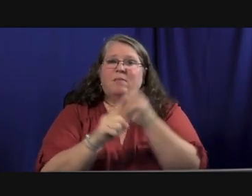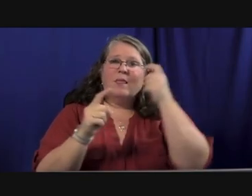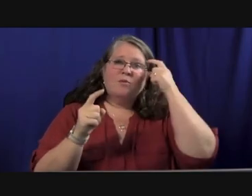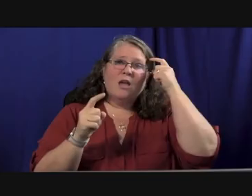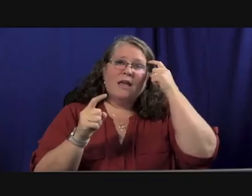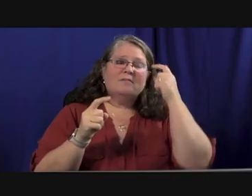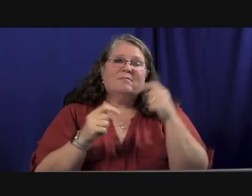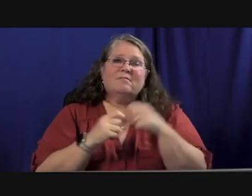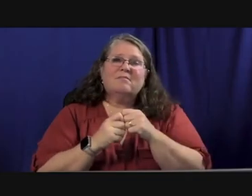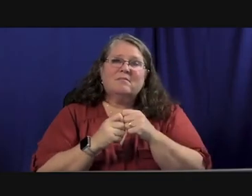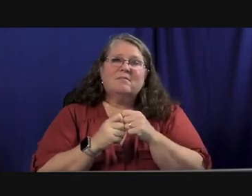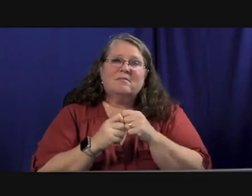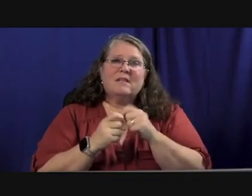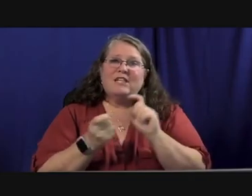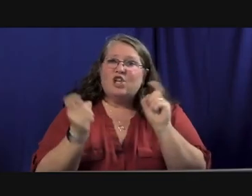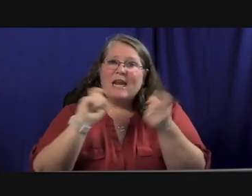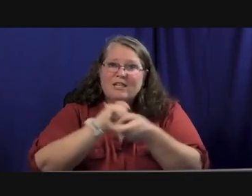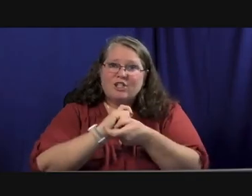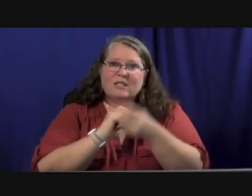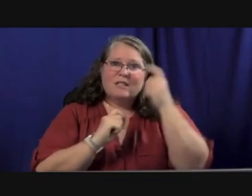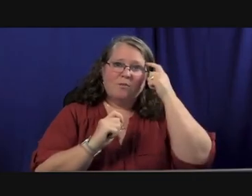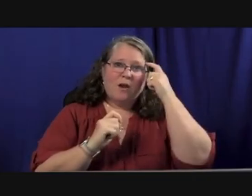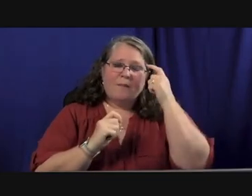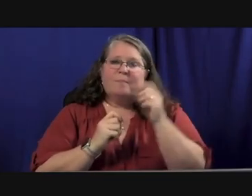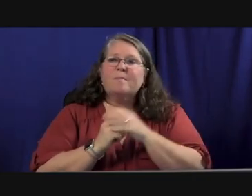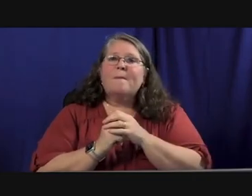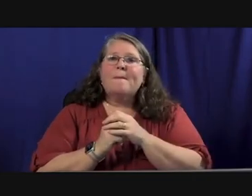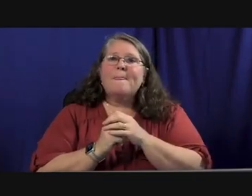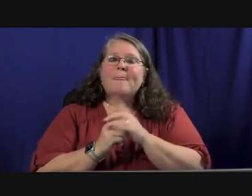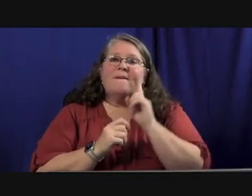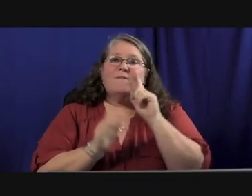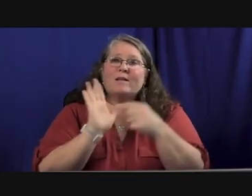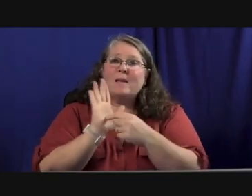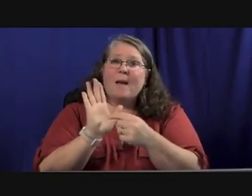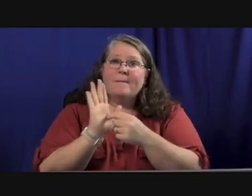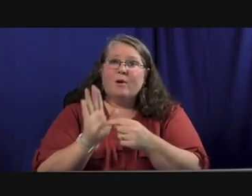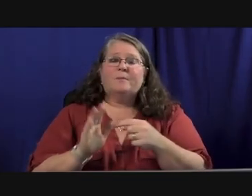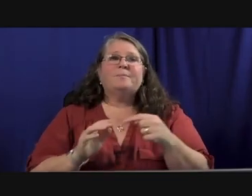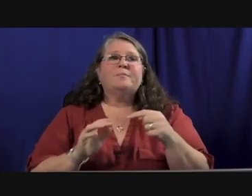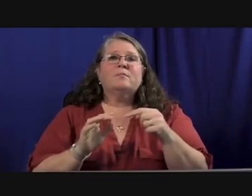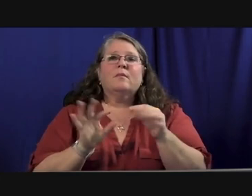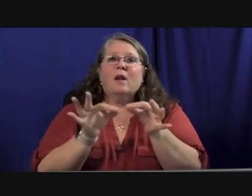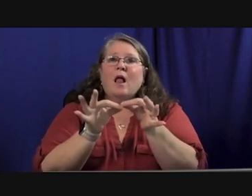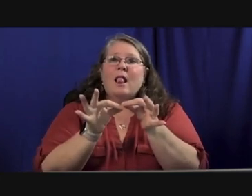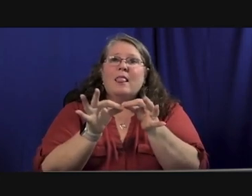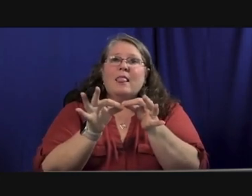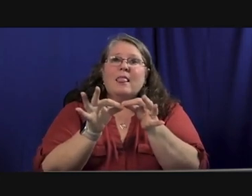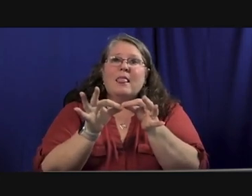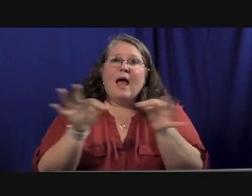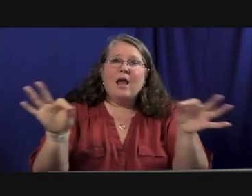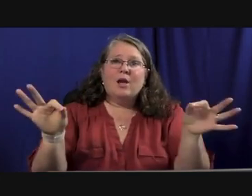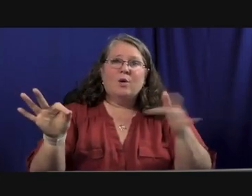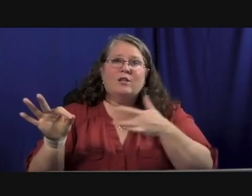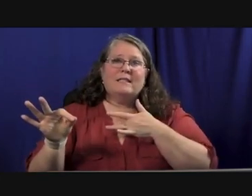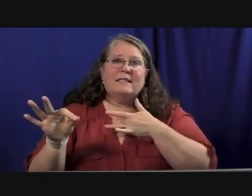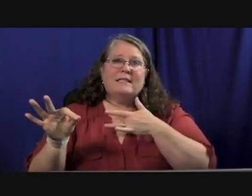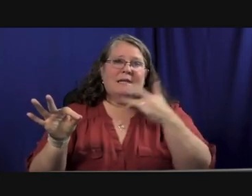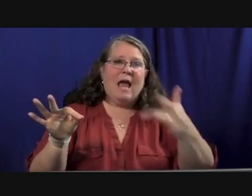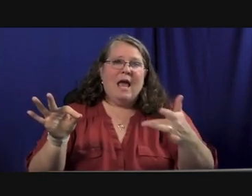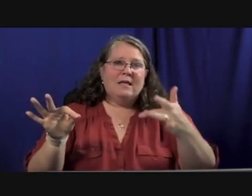switch interpreters. This really impacts the brain. For example,